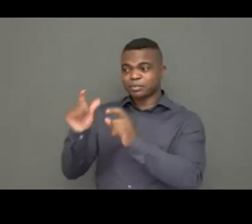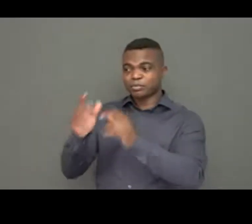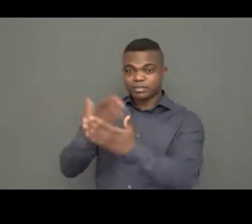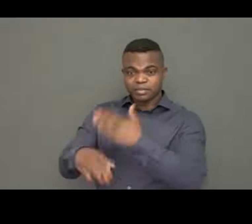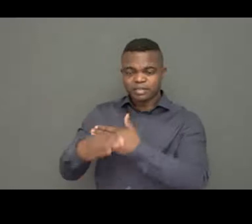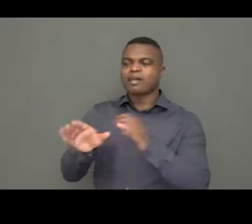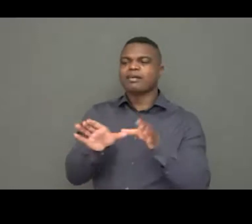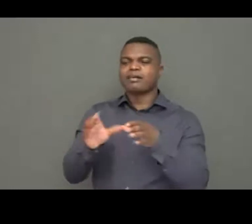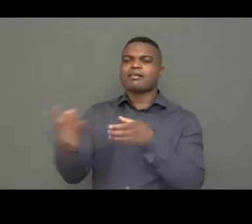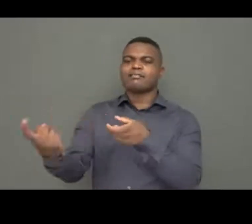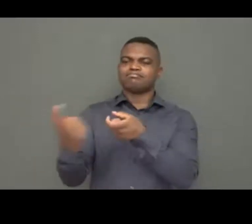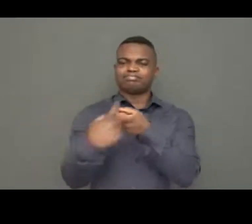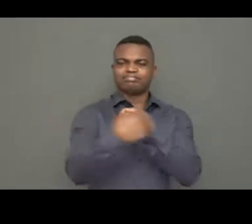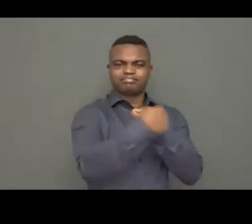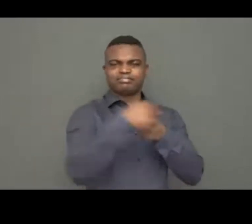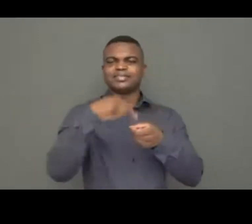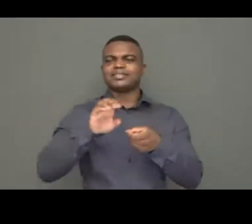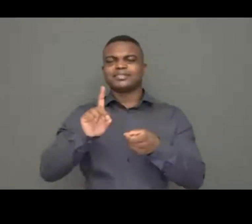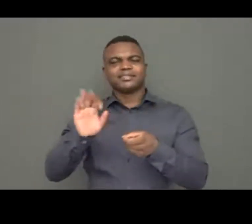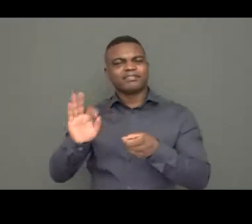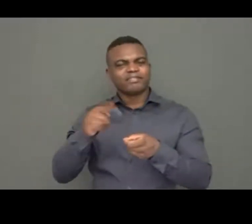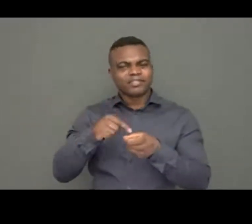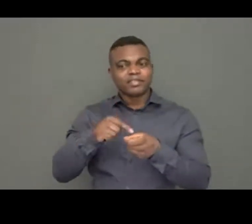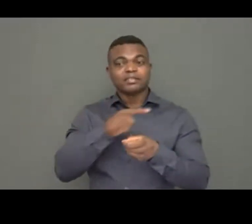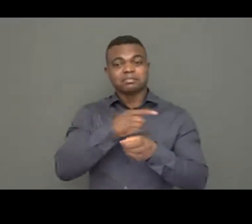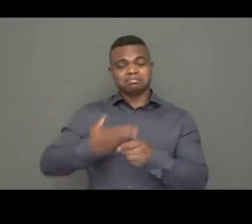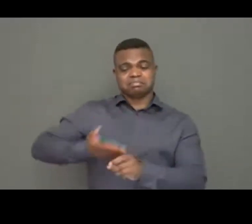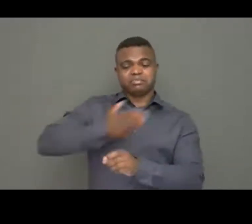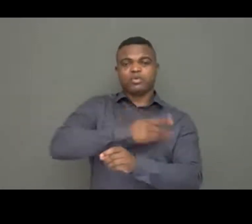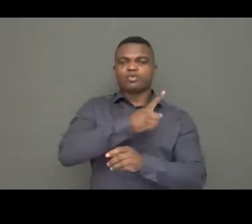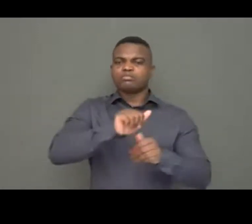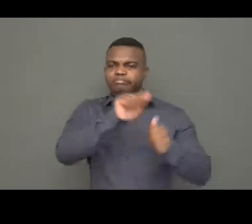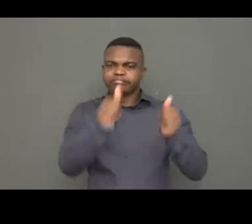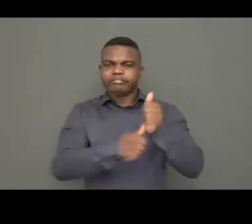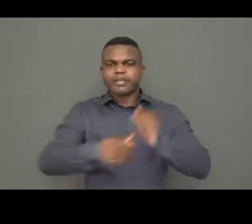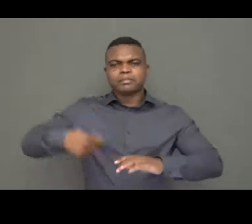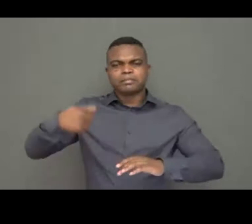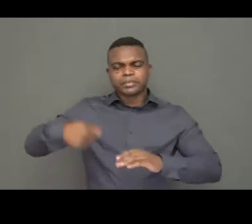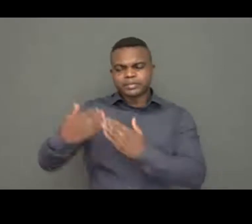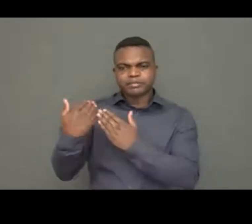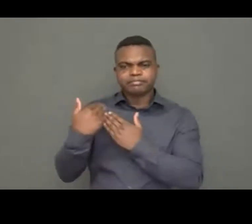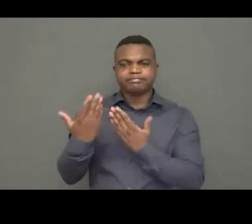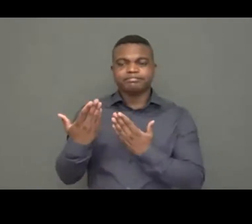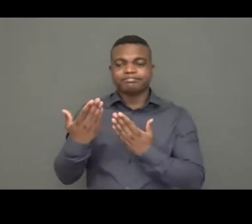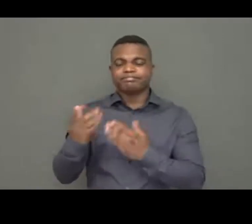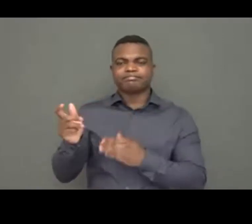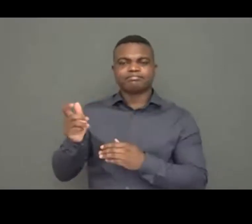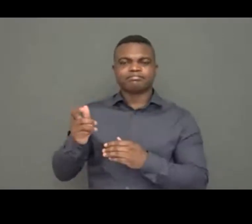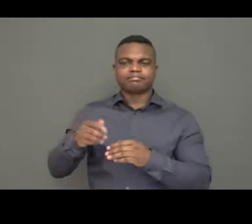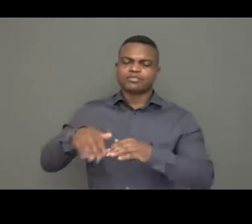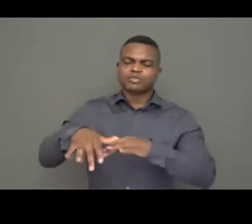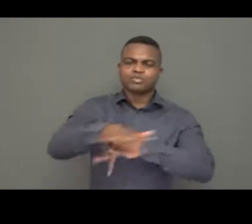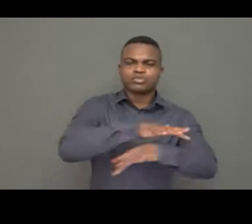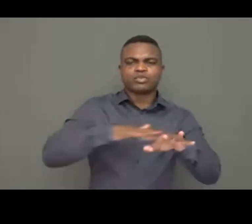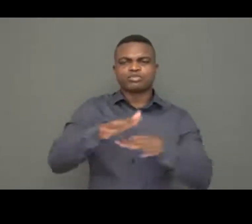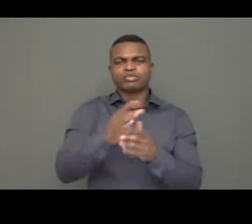European rights and value-based civil society organizations working in the social sector. Katherine has an